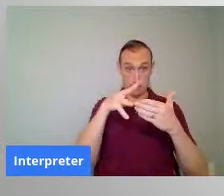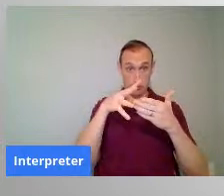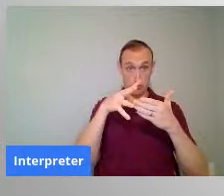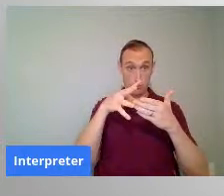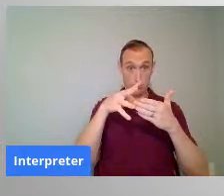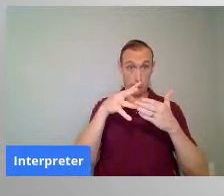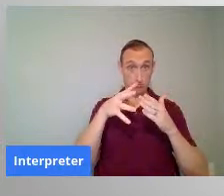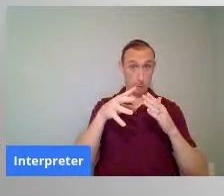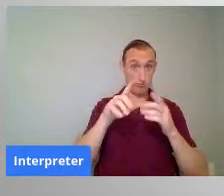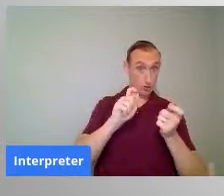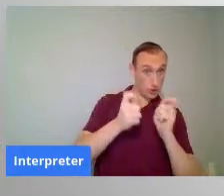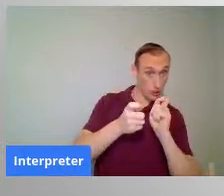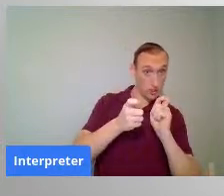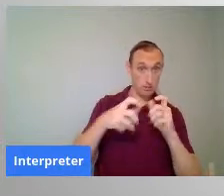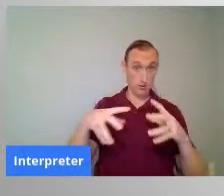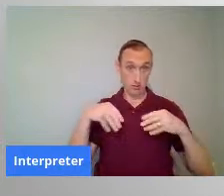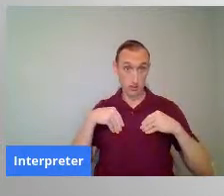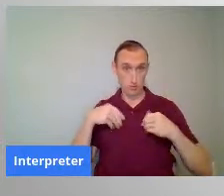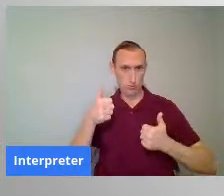open.